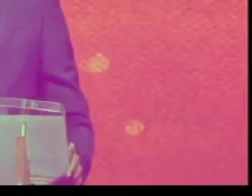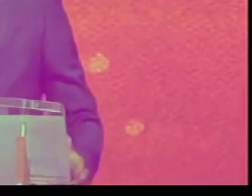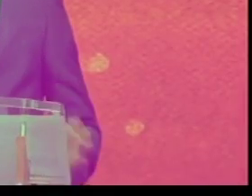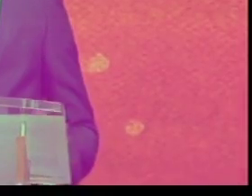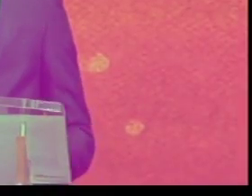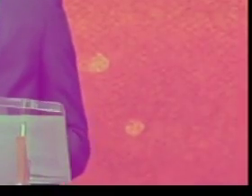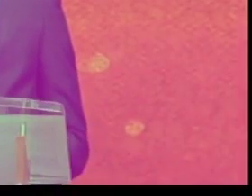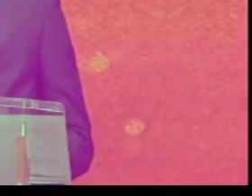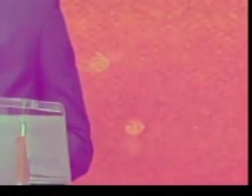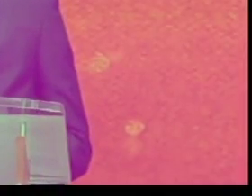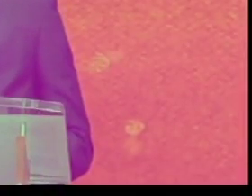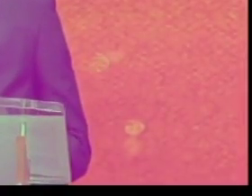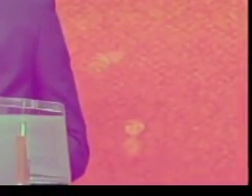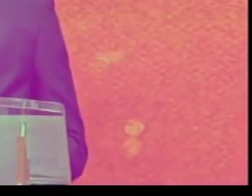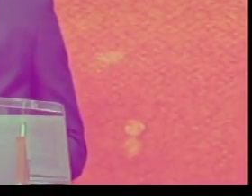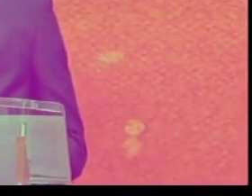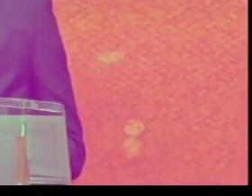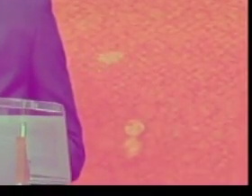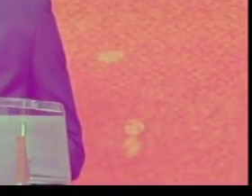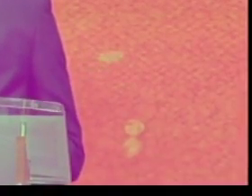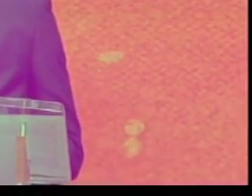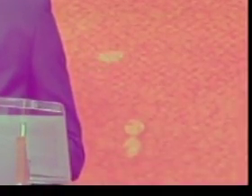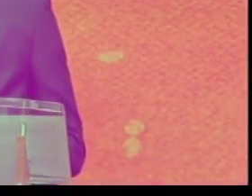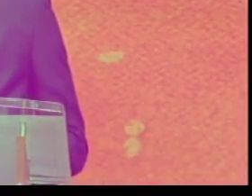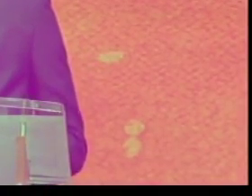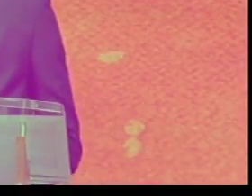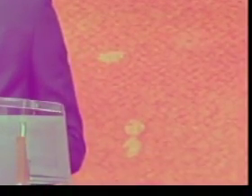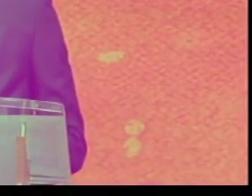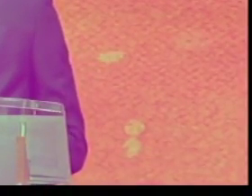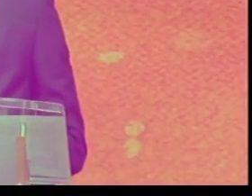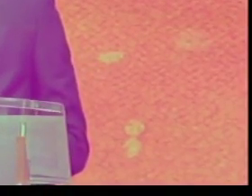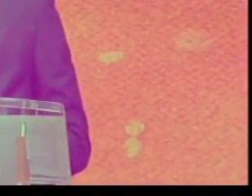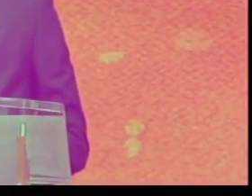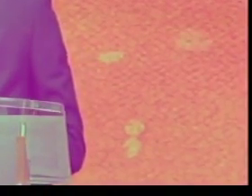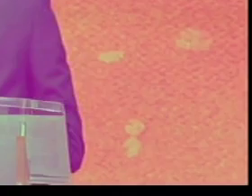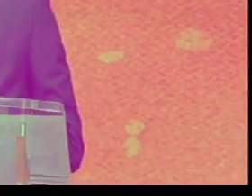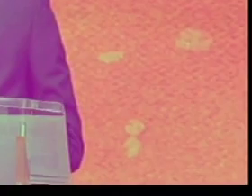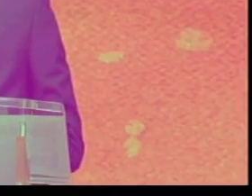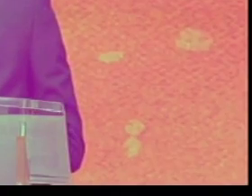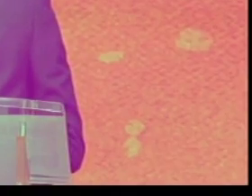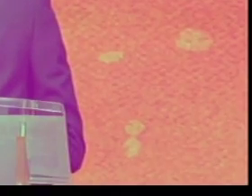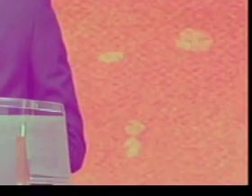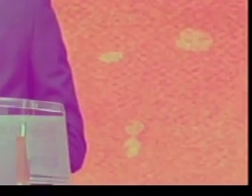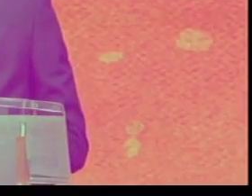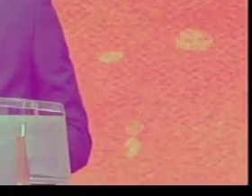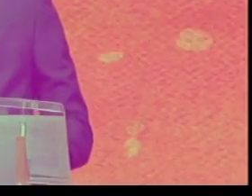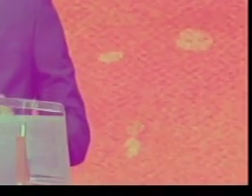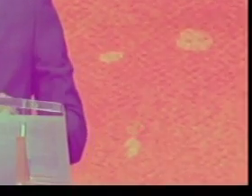very much. You're all welcome to Impart 2022.